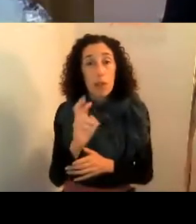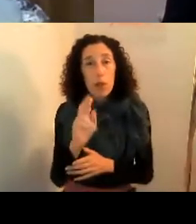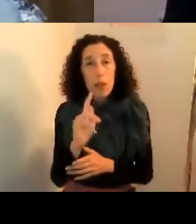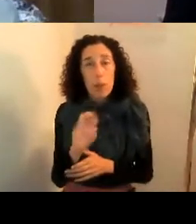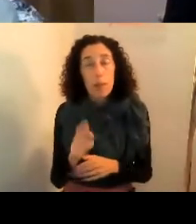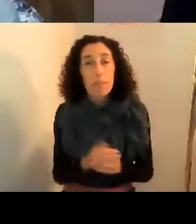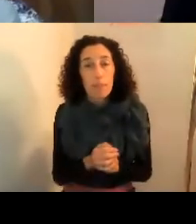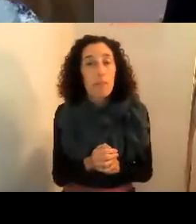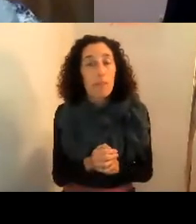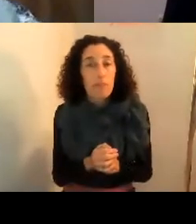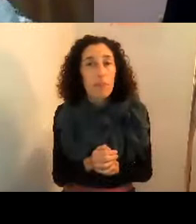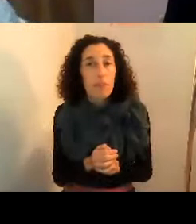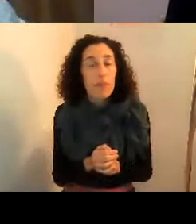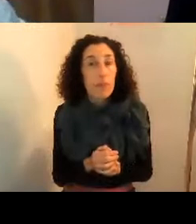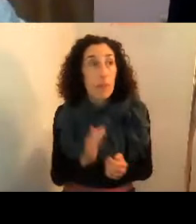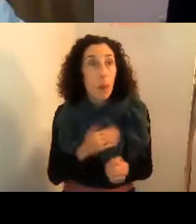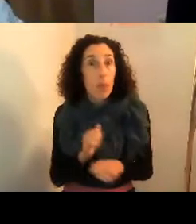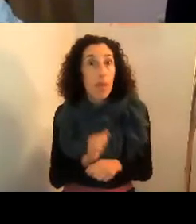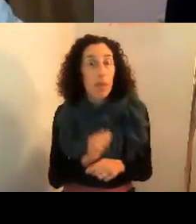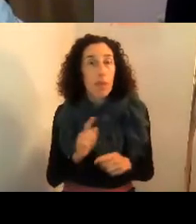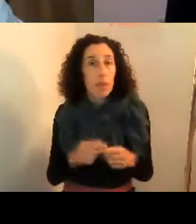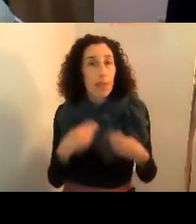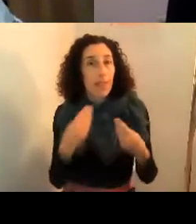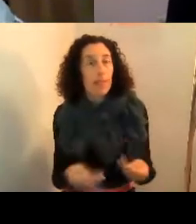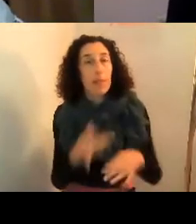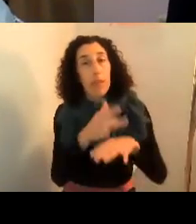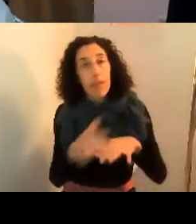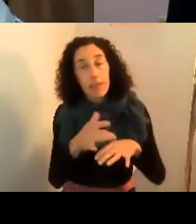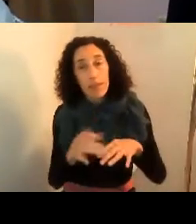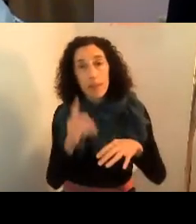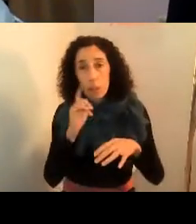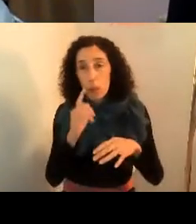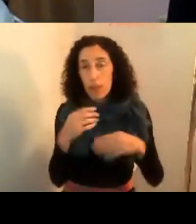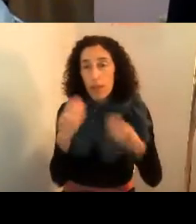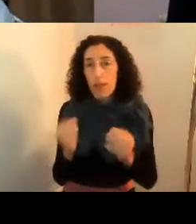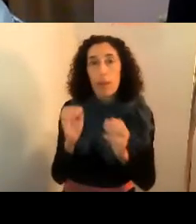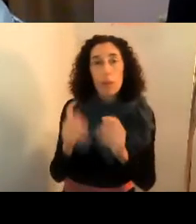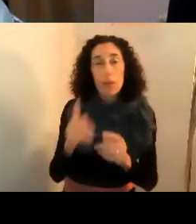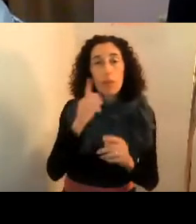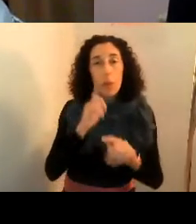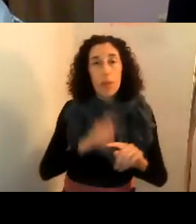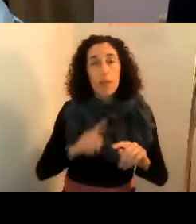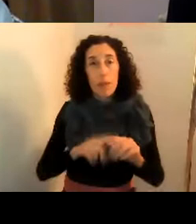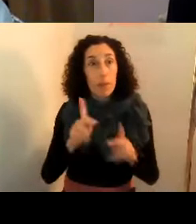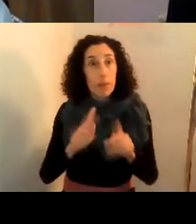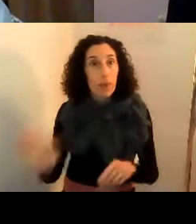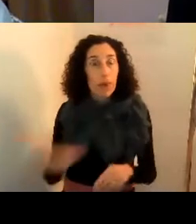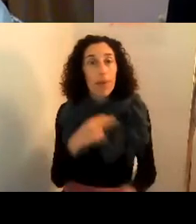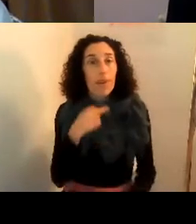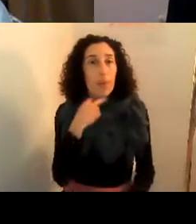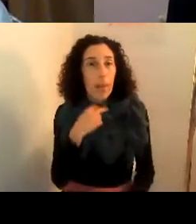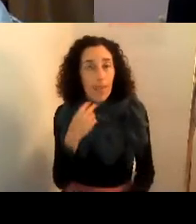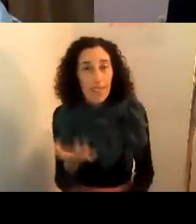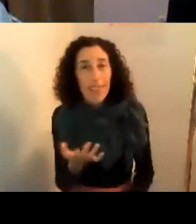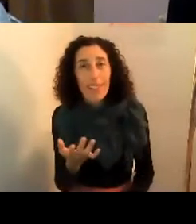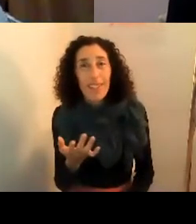those voices, you know. Something that I always talk about when people ask me, what do you do? What